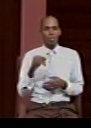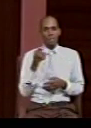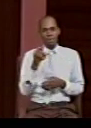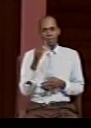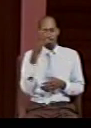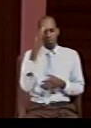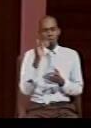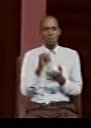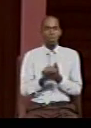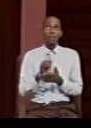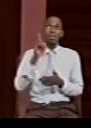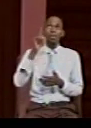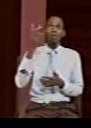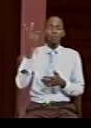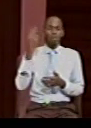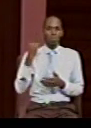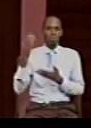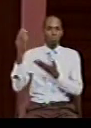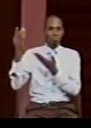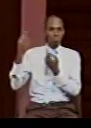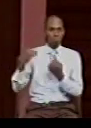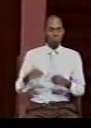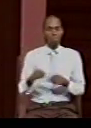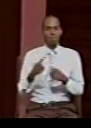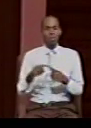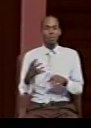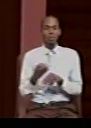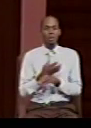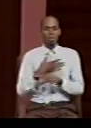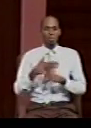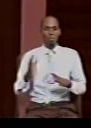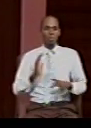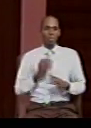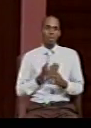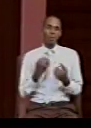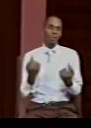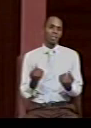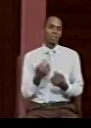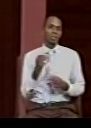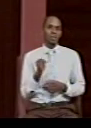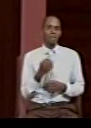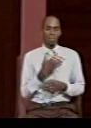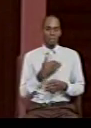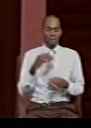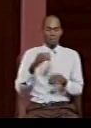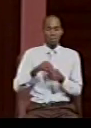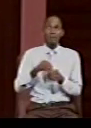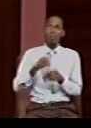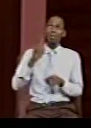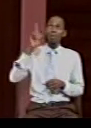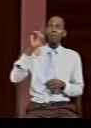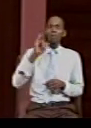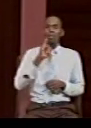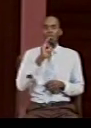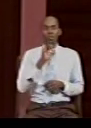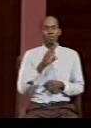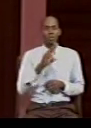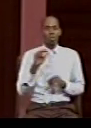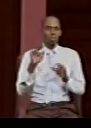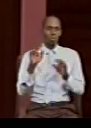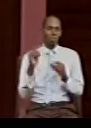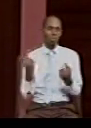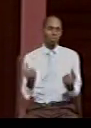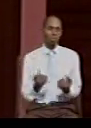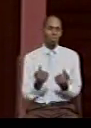to take away our sins. And in him is no sin.